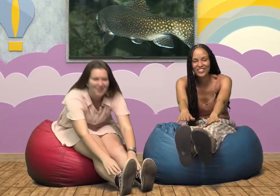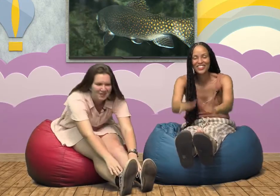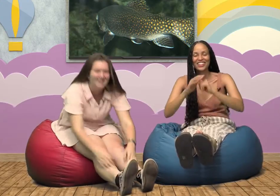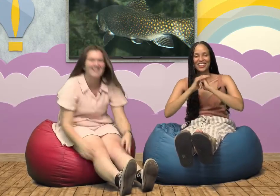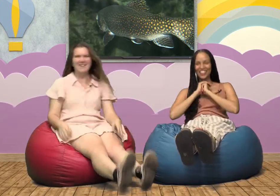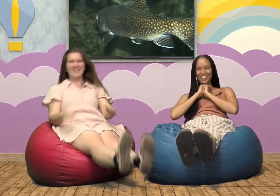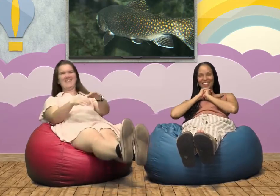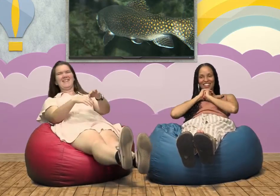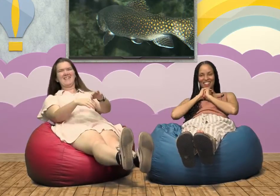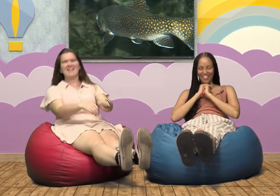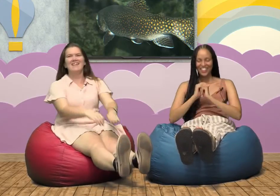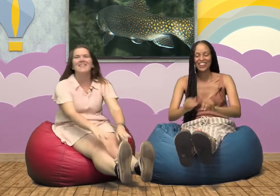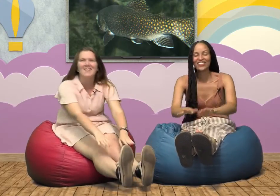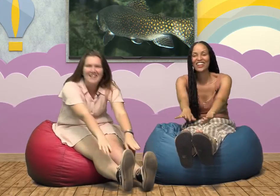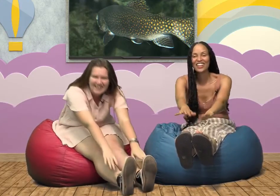2,